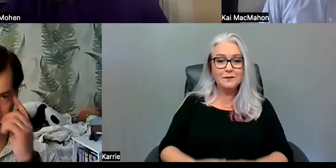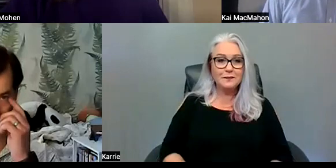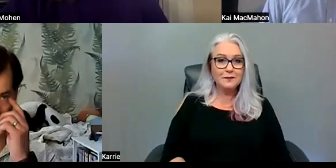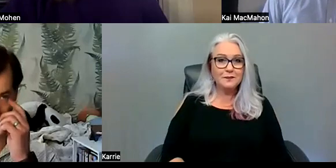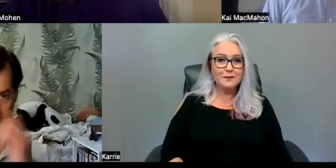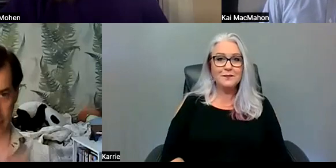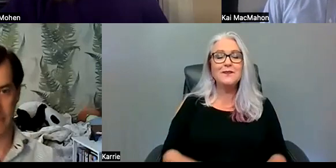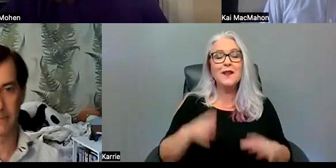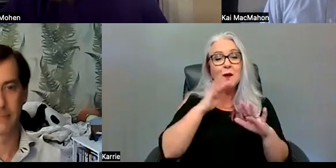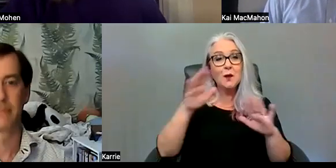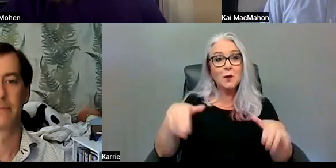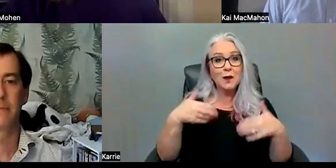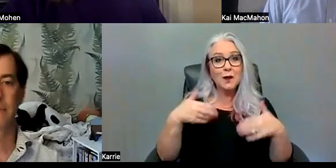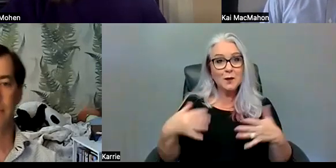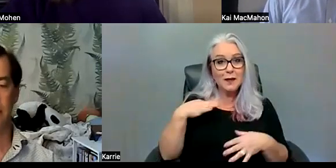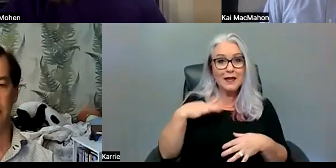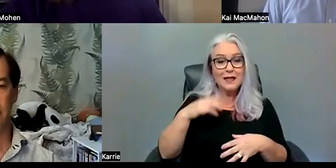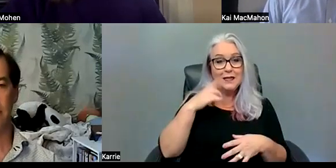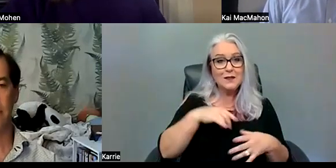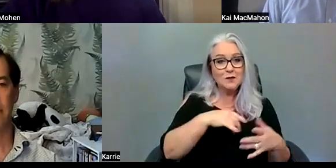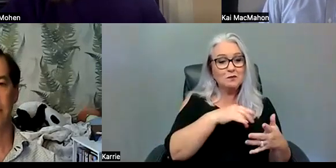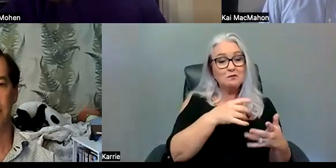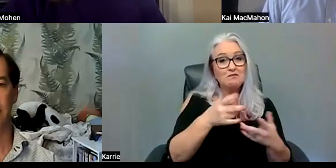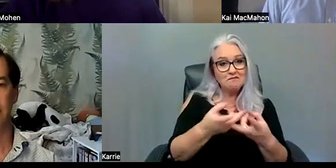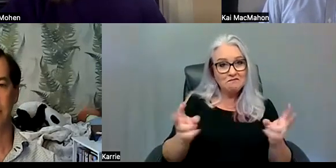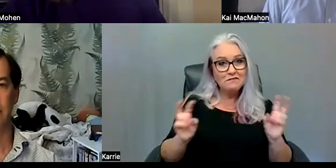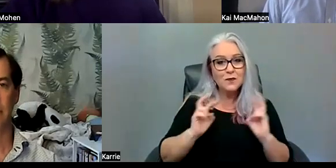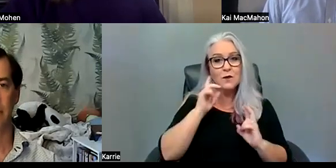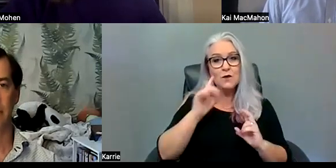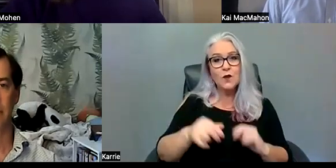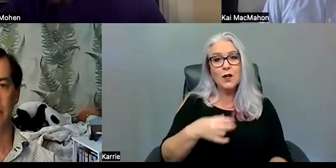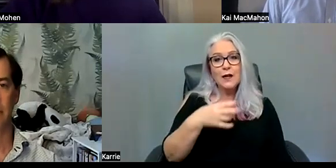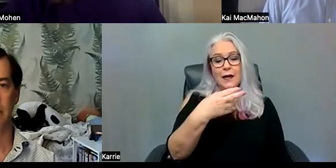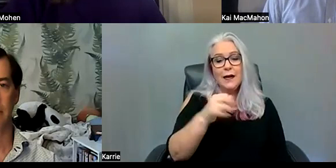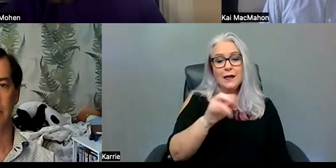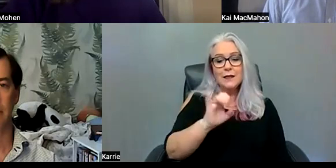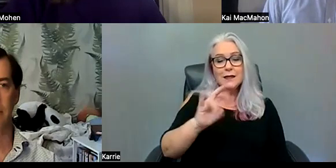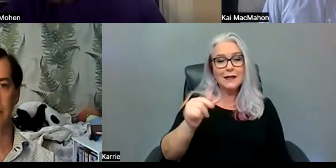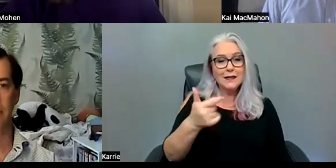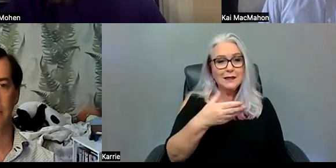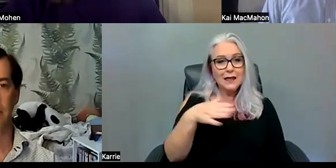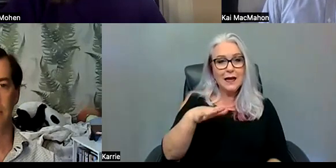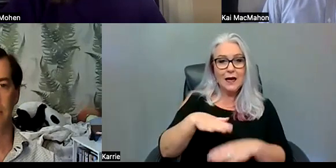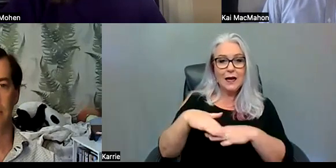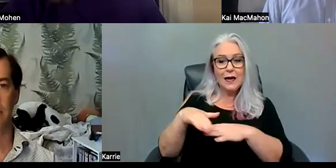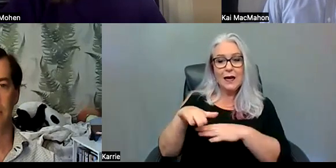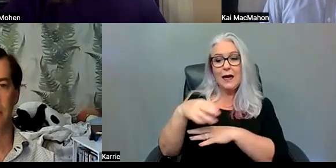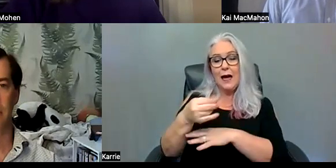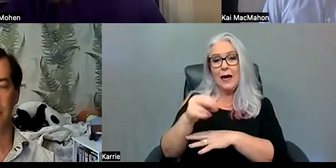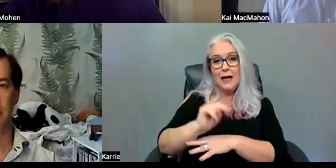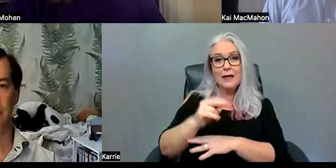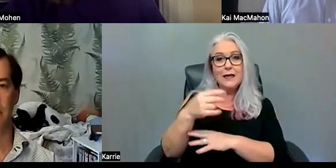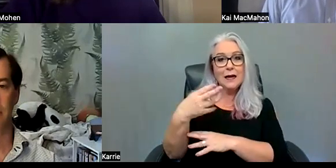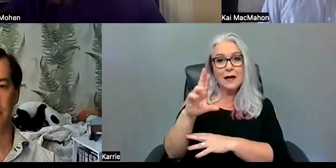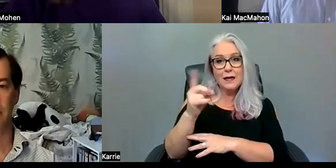Good evening. Welcome to this candidates forum for the Hastings-on-Hudson School Board. My name is Susan Maggiato, and I'm the president of the League of Women Voters